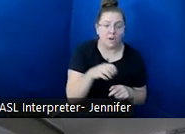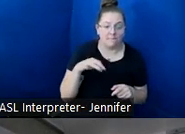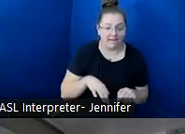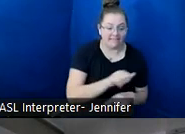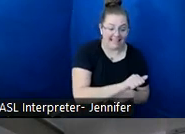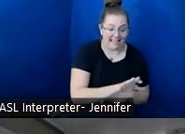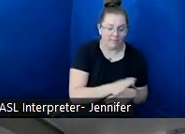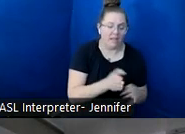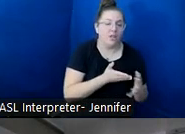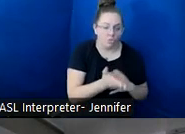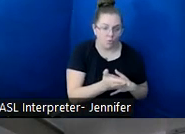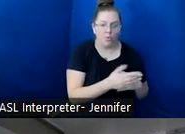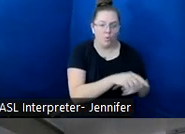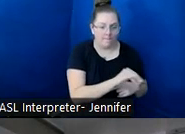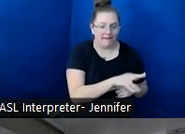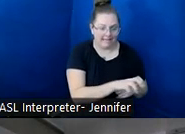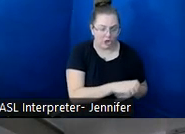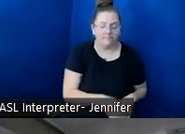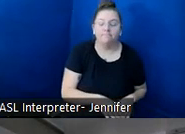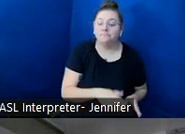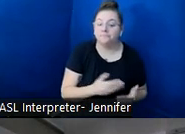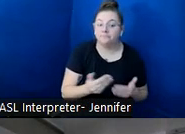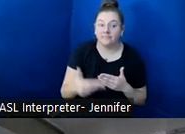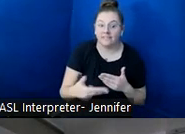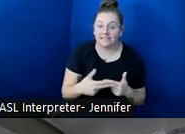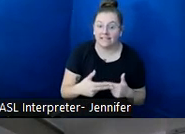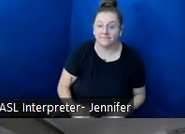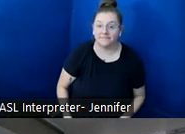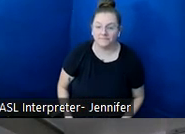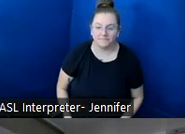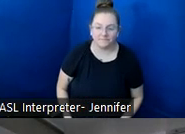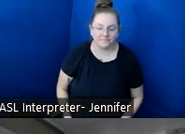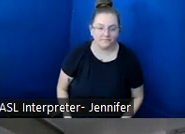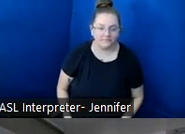through original Medicare. Next slide, please. Thank you.